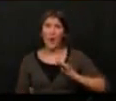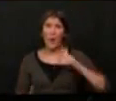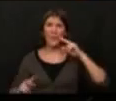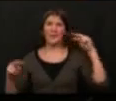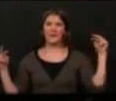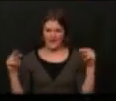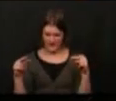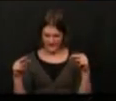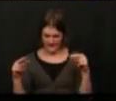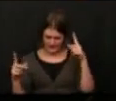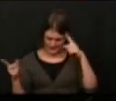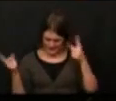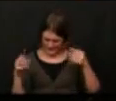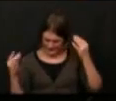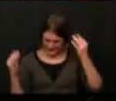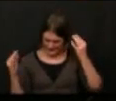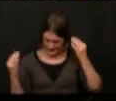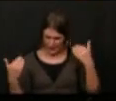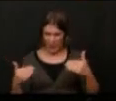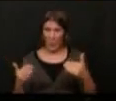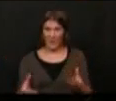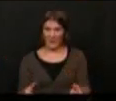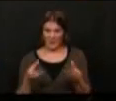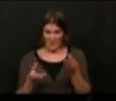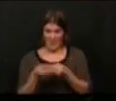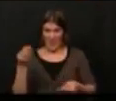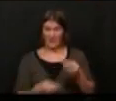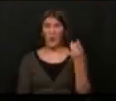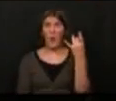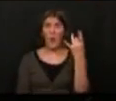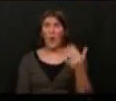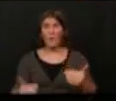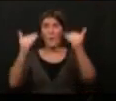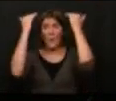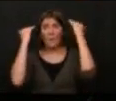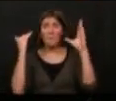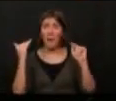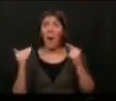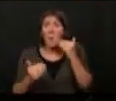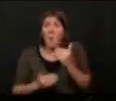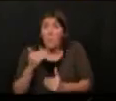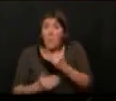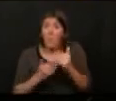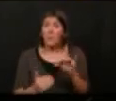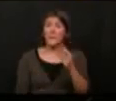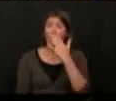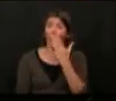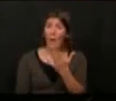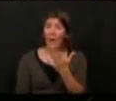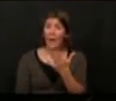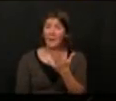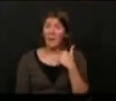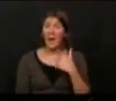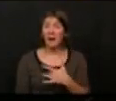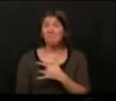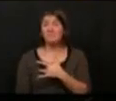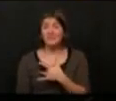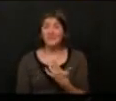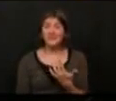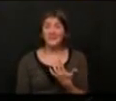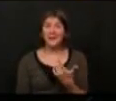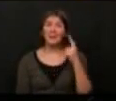this sort of unruly beast of a project. And I think there's a sweet spot